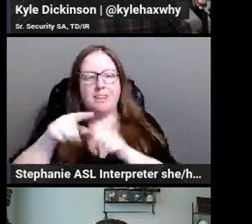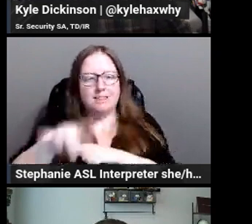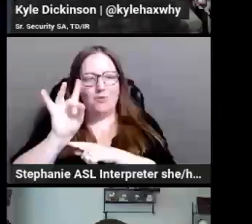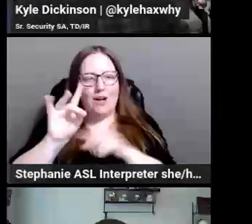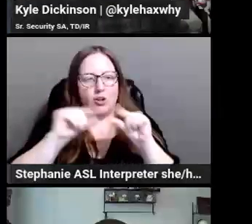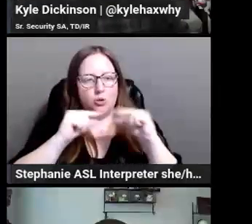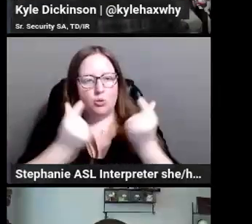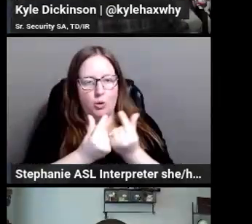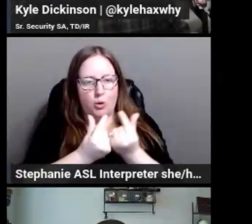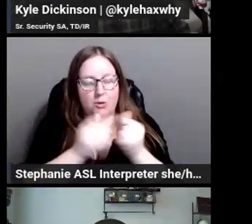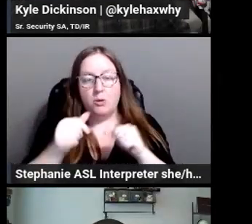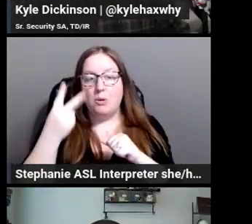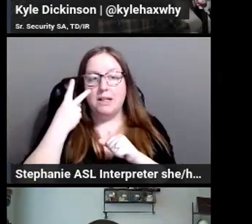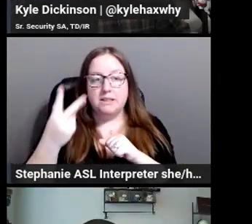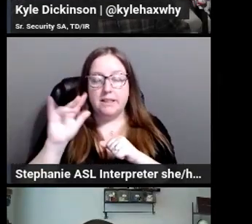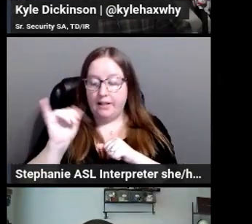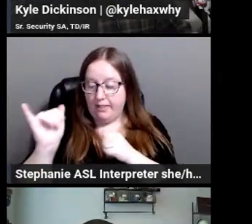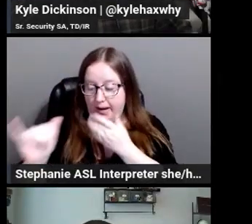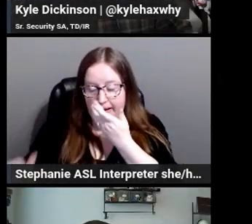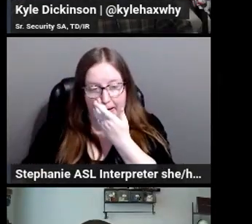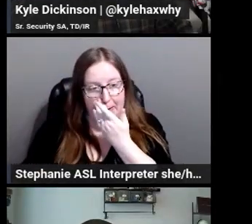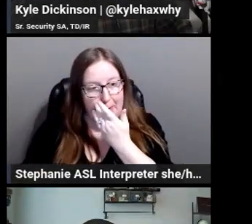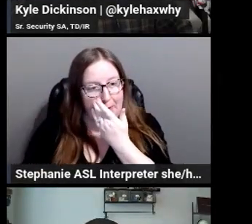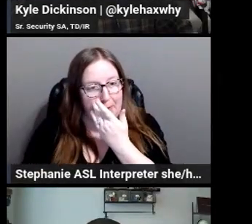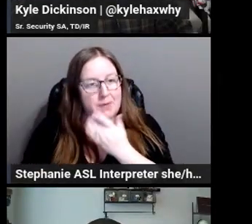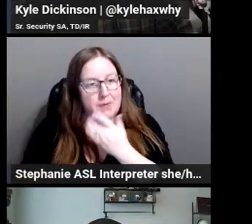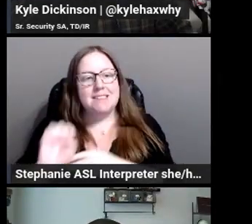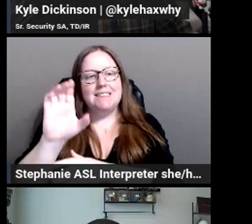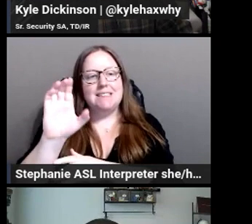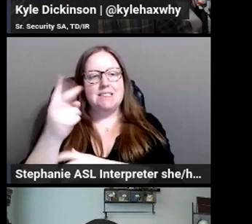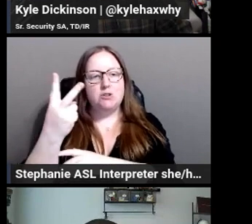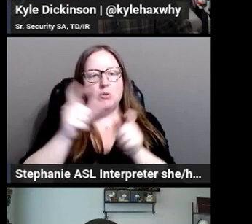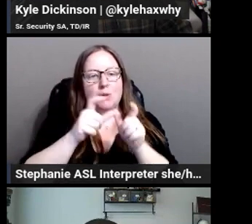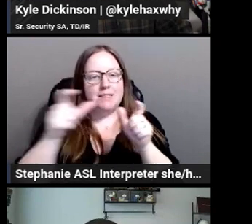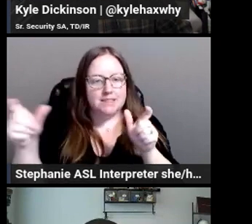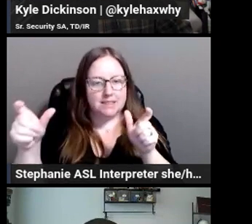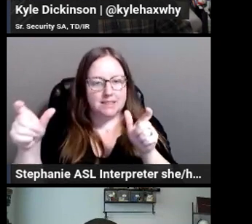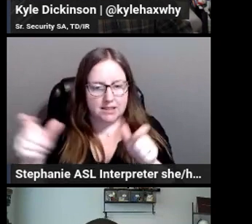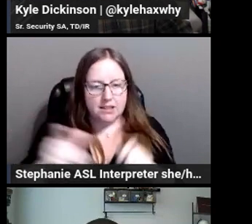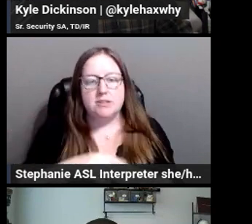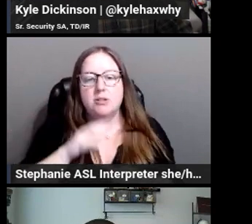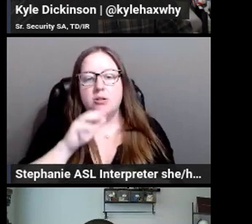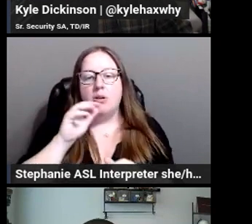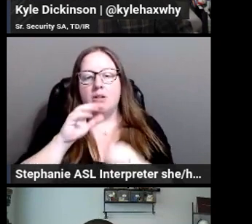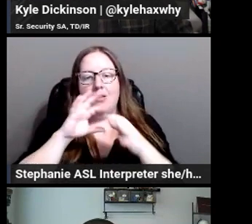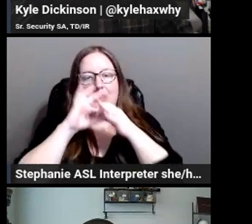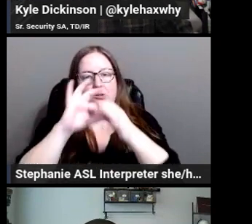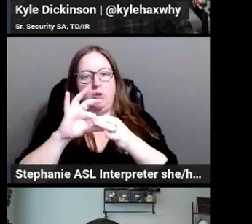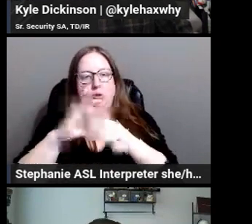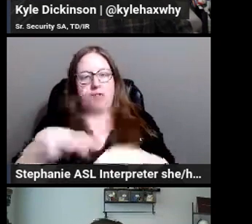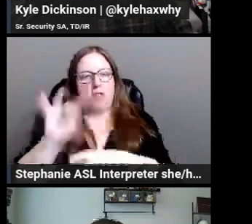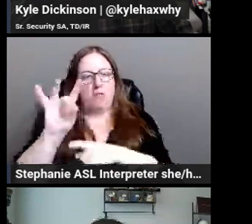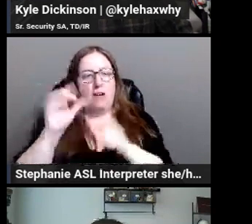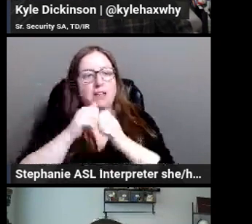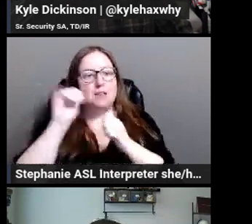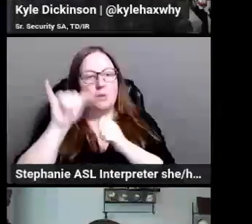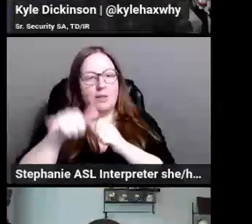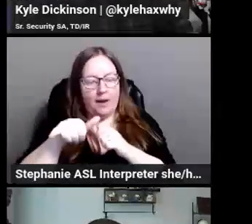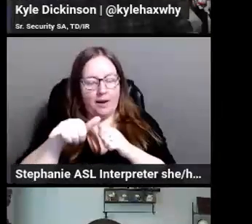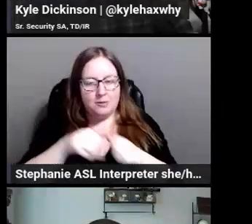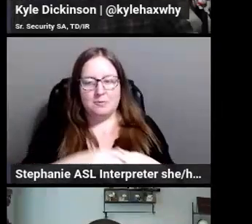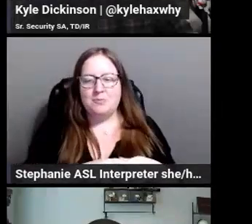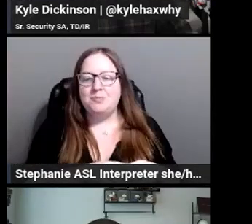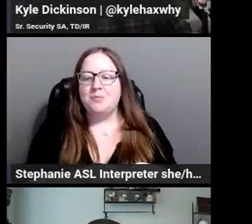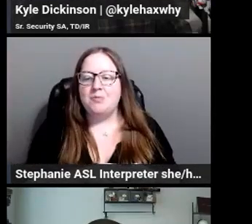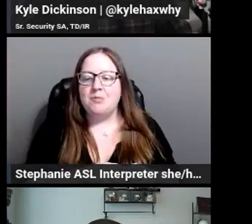So we can see things like EC2 instances, all of the associated findings with that EC2 instance. But